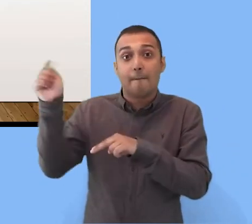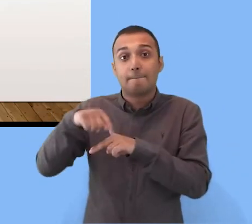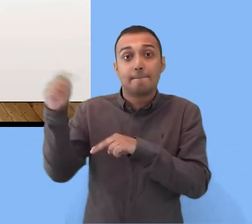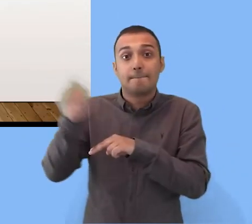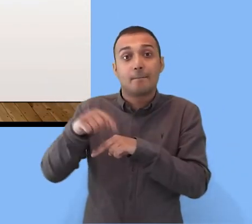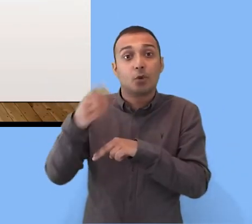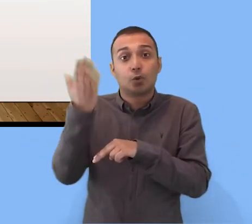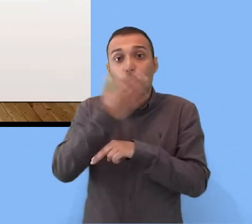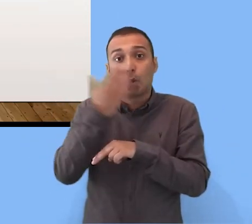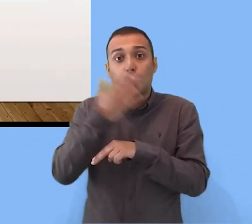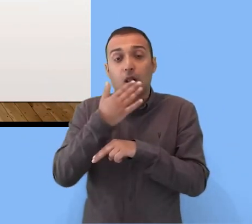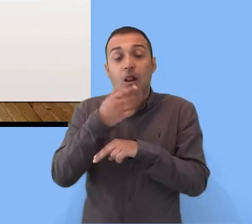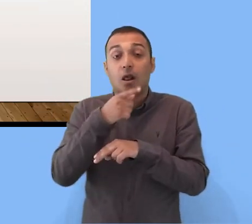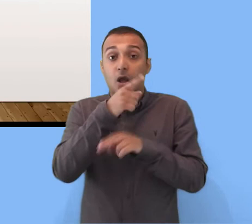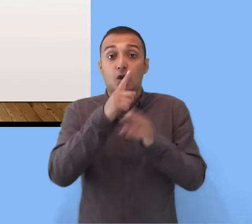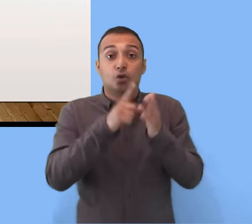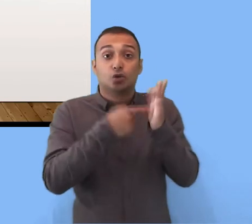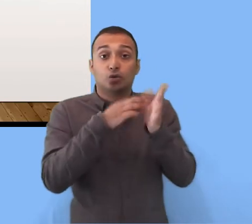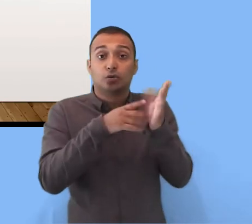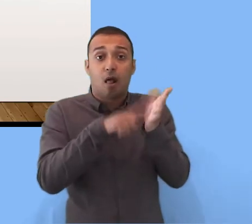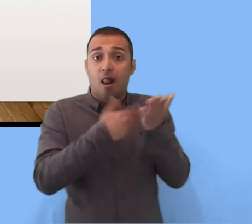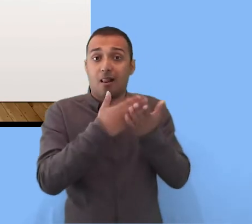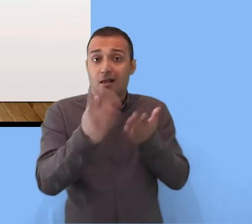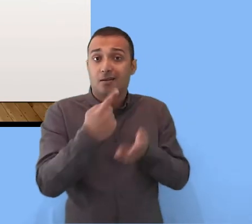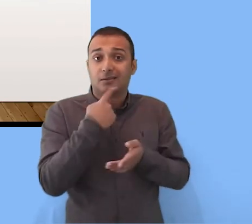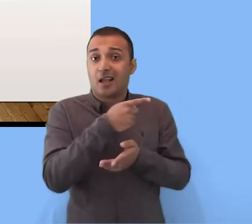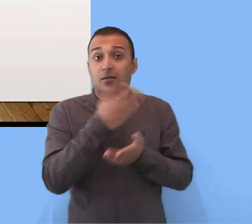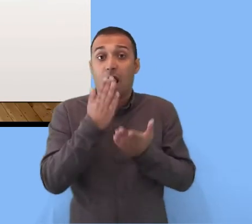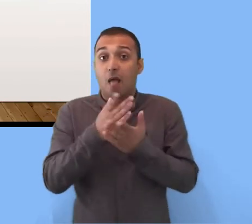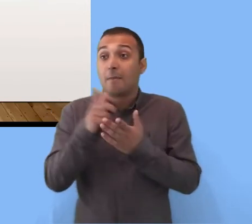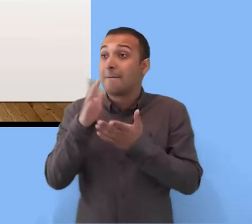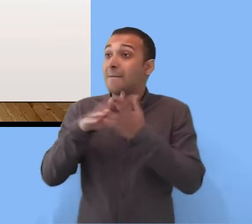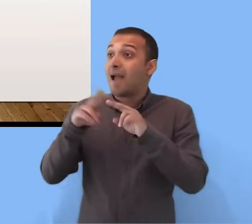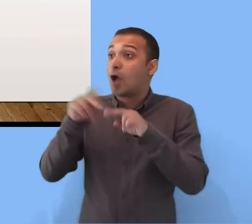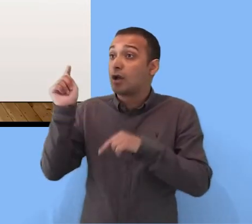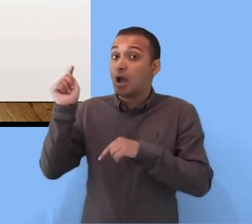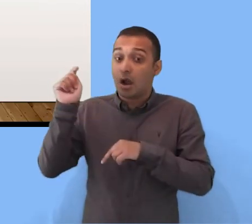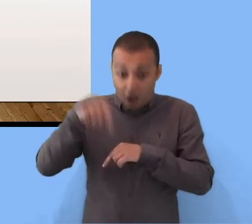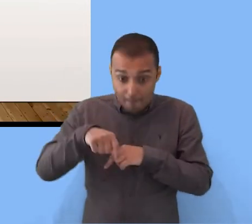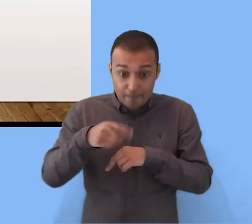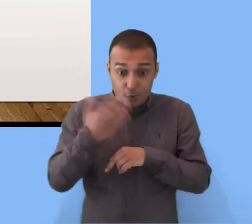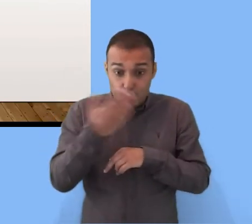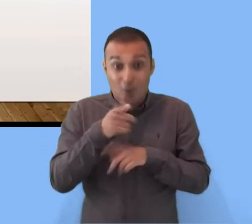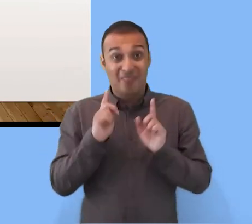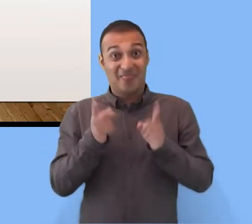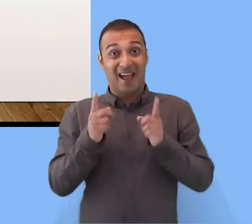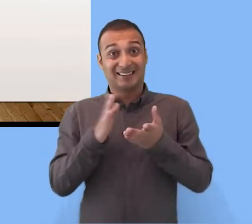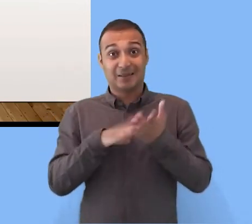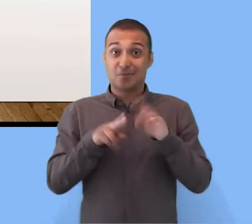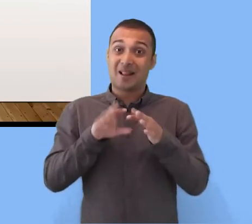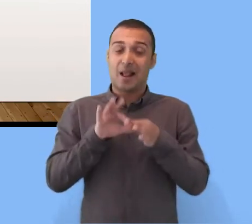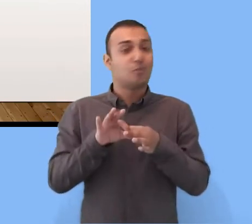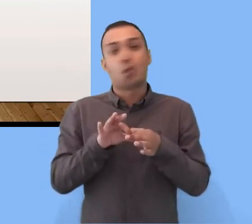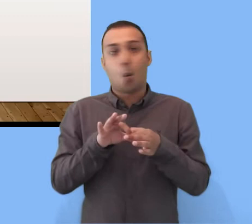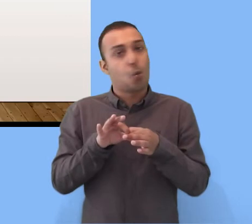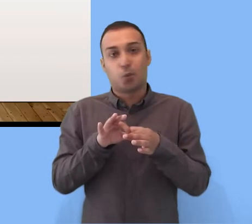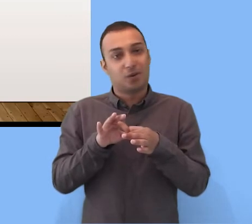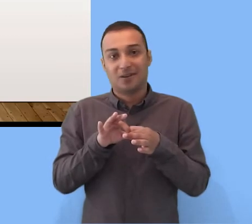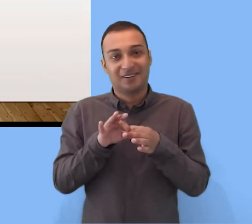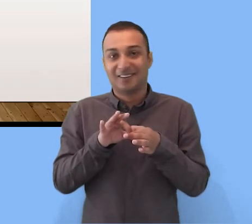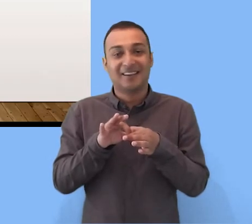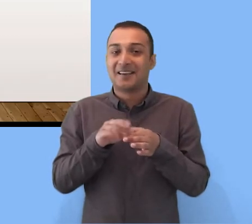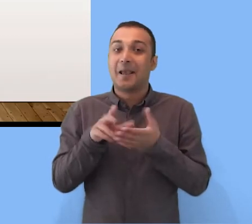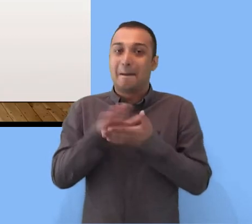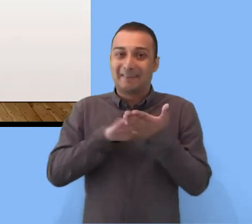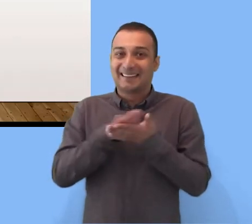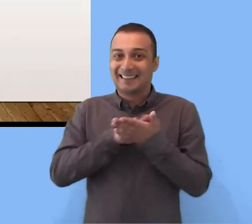that that's not what it's about. It's about the interactions that actually take place. So first off, what I